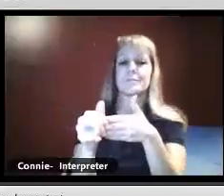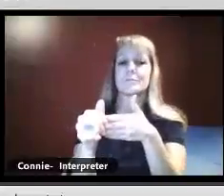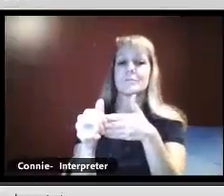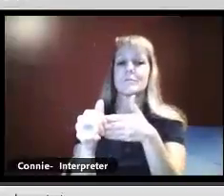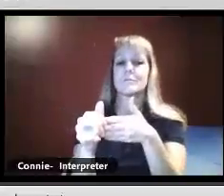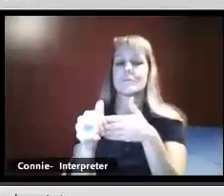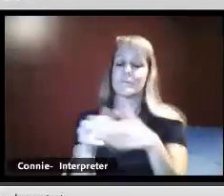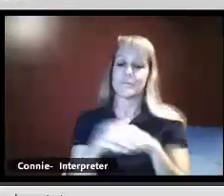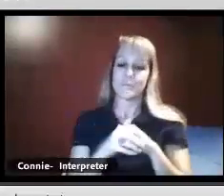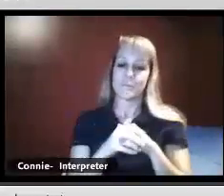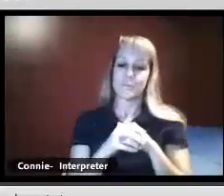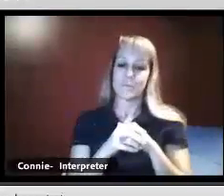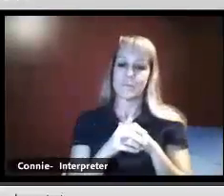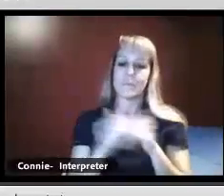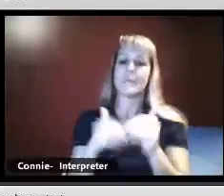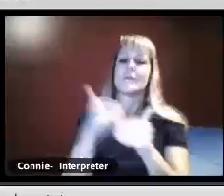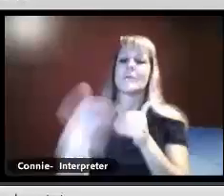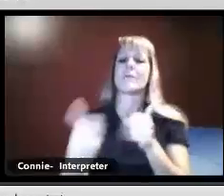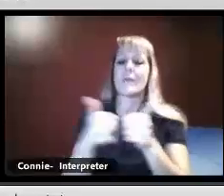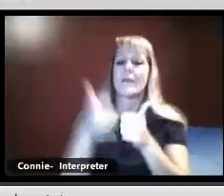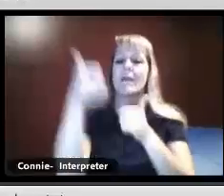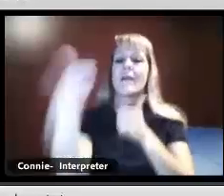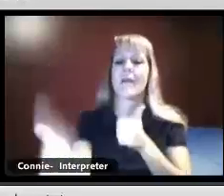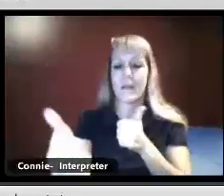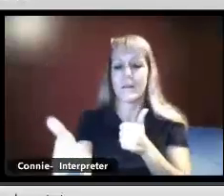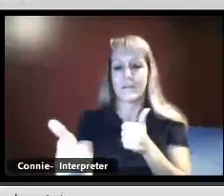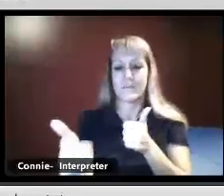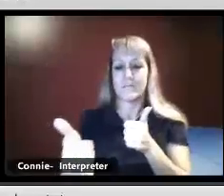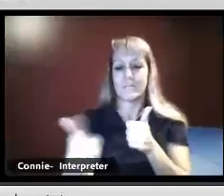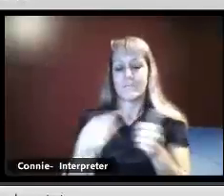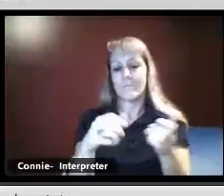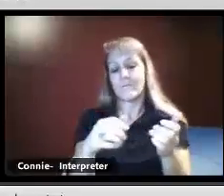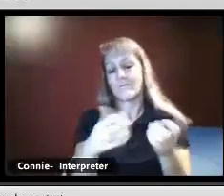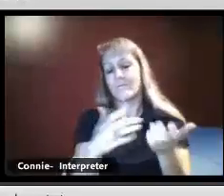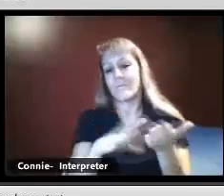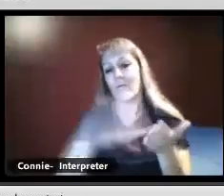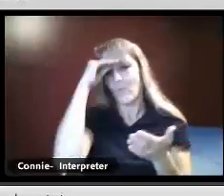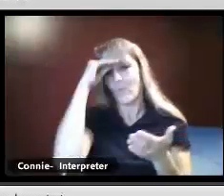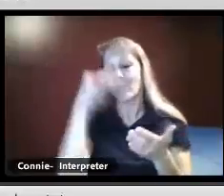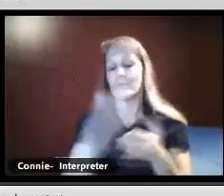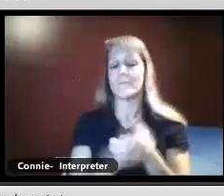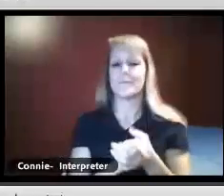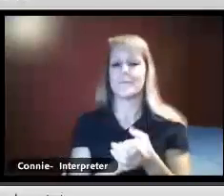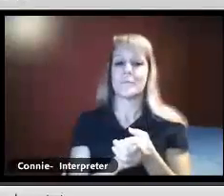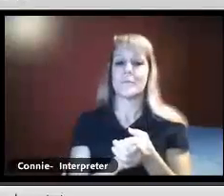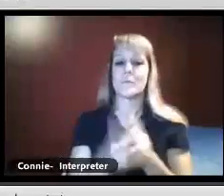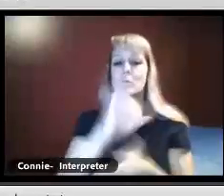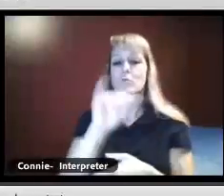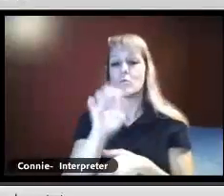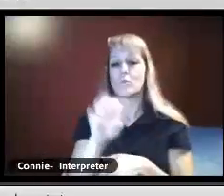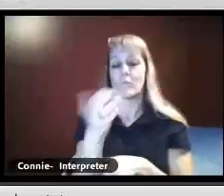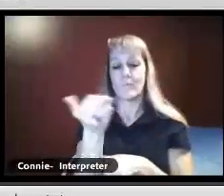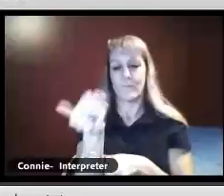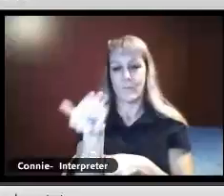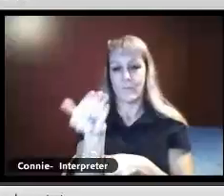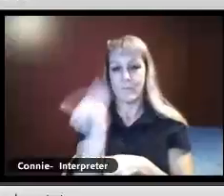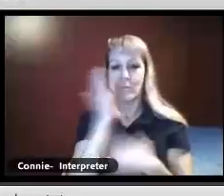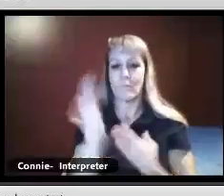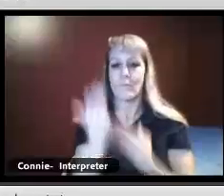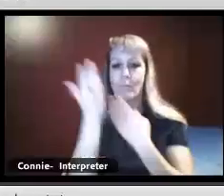much ahead of the curve, and will be offering on June 15th